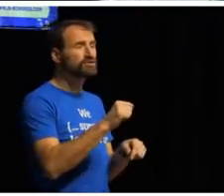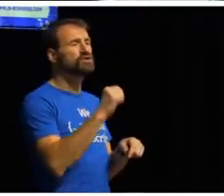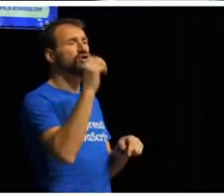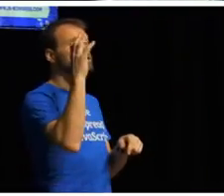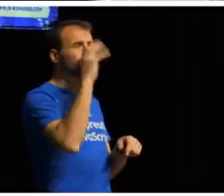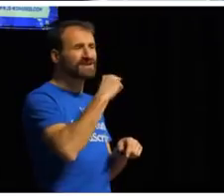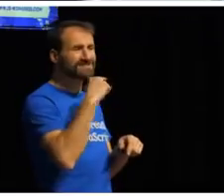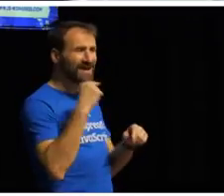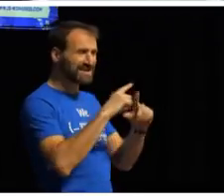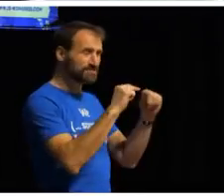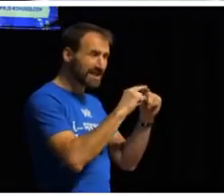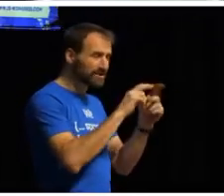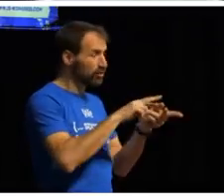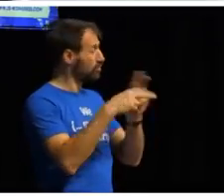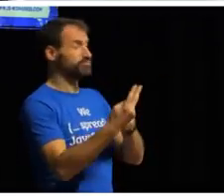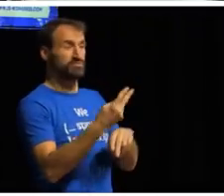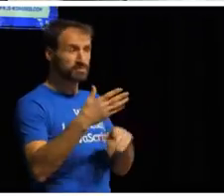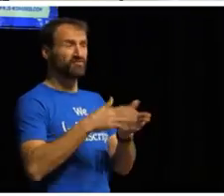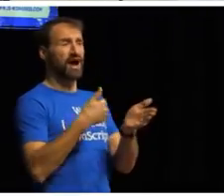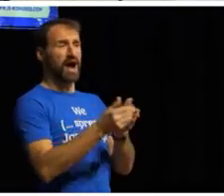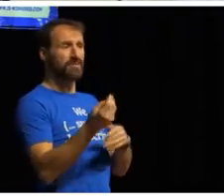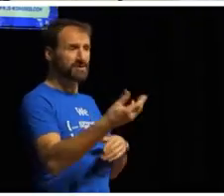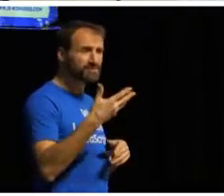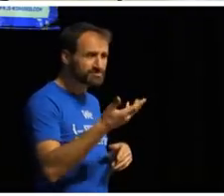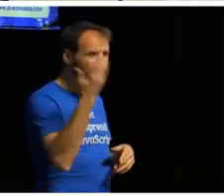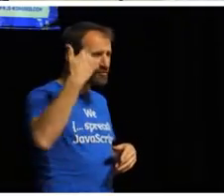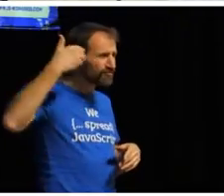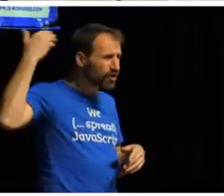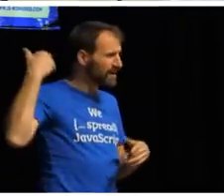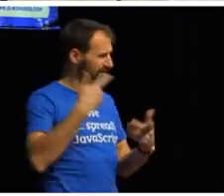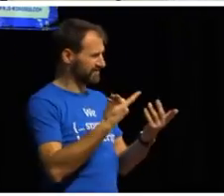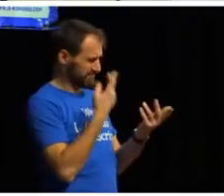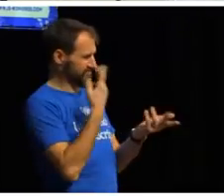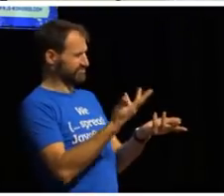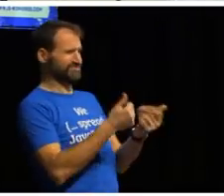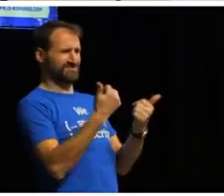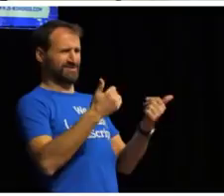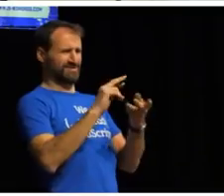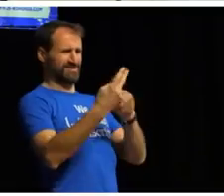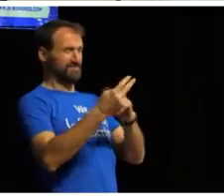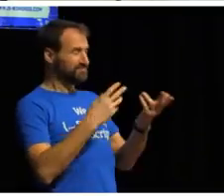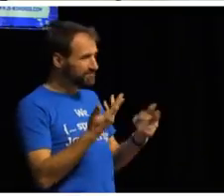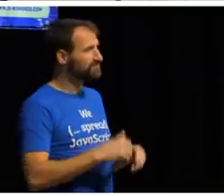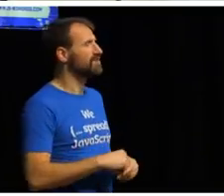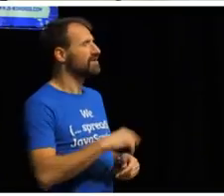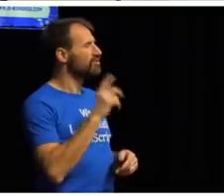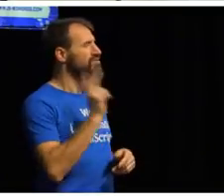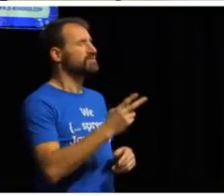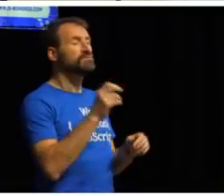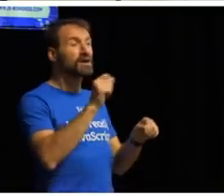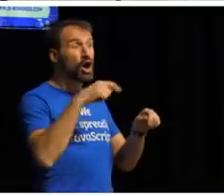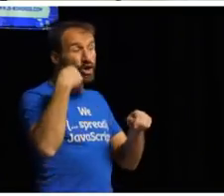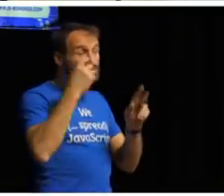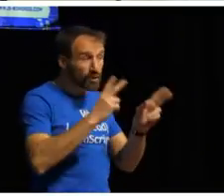pictures of your ancestors, whatever. And there's lots of other things, for example, also completing scenes in